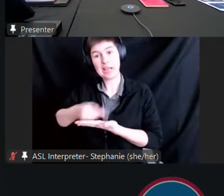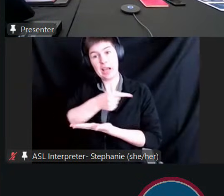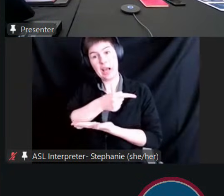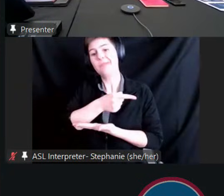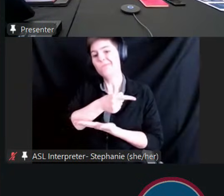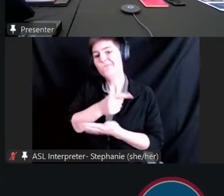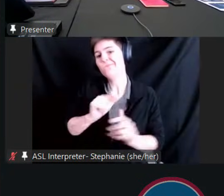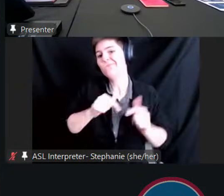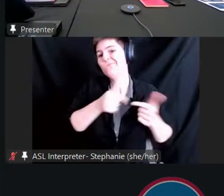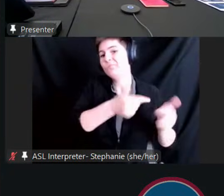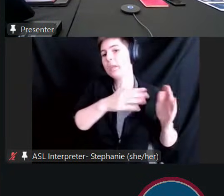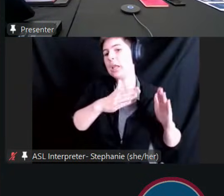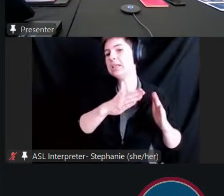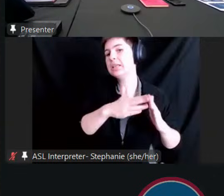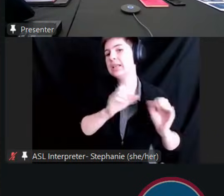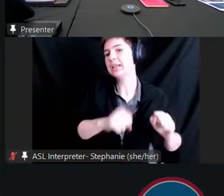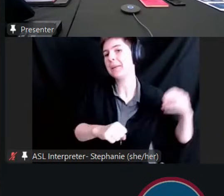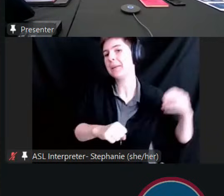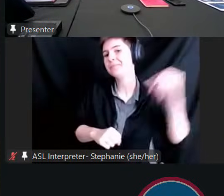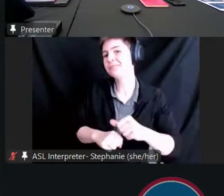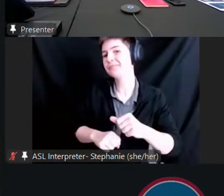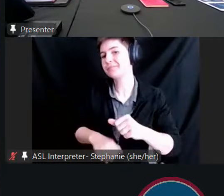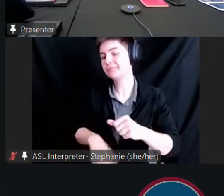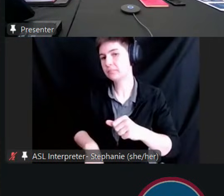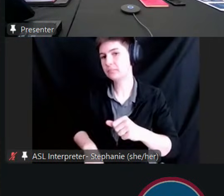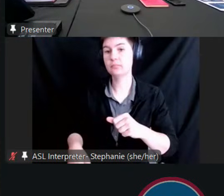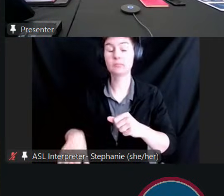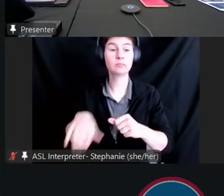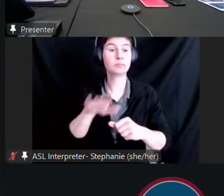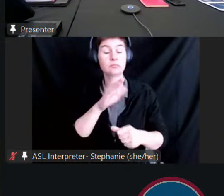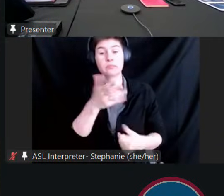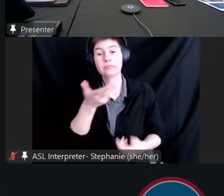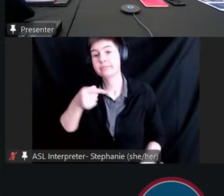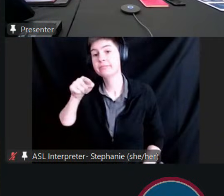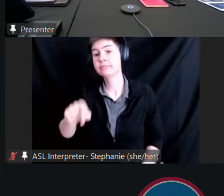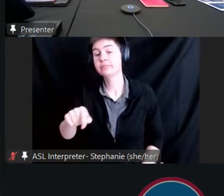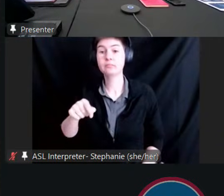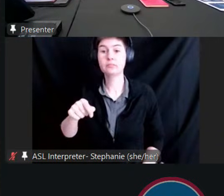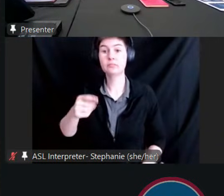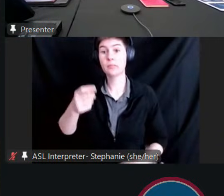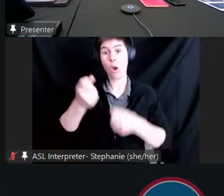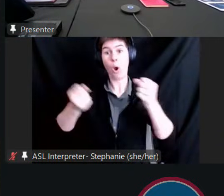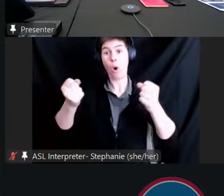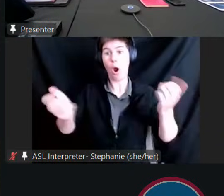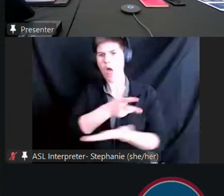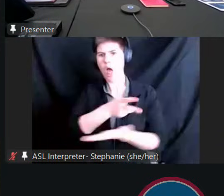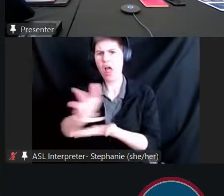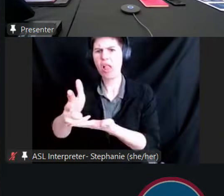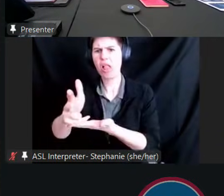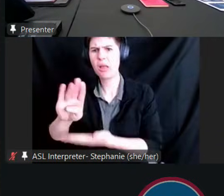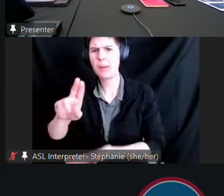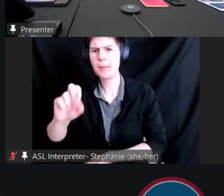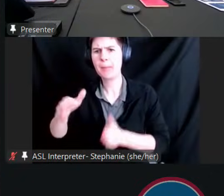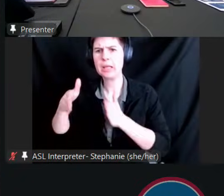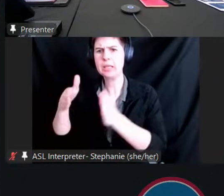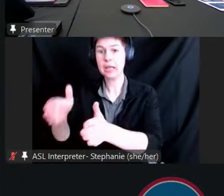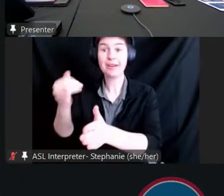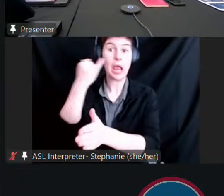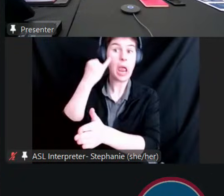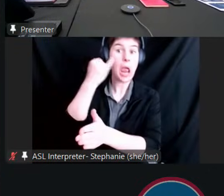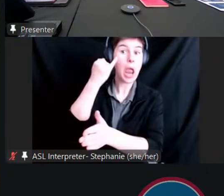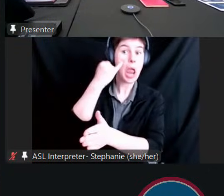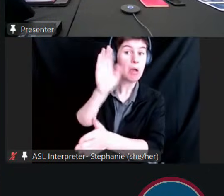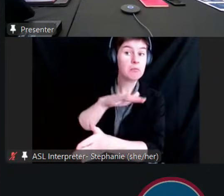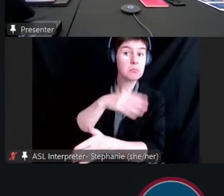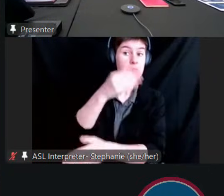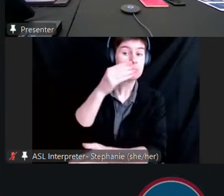given this amount of traffic blockage in the bus lanes, if the city pays for these cameras, they can expect a return for whatever.